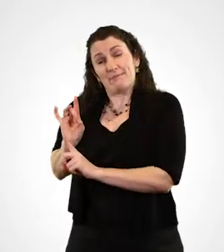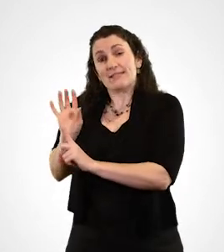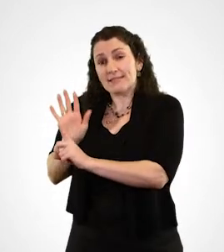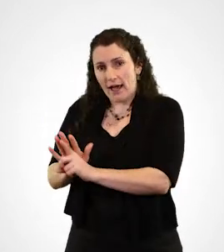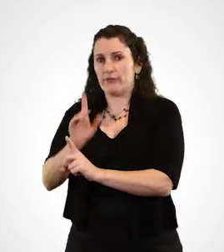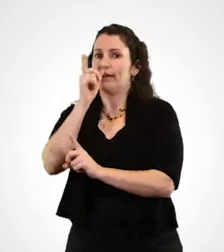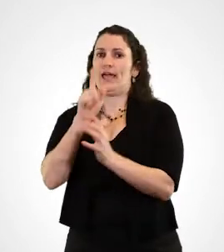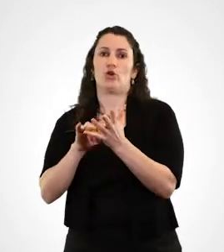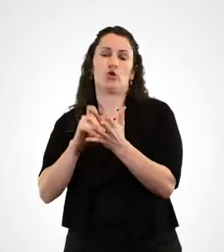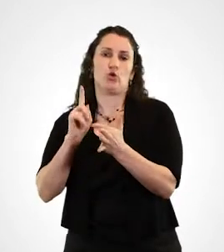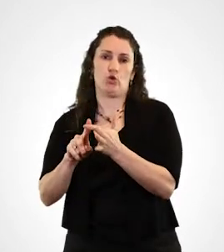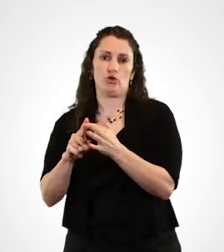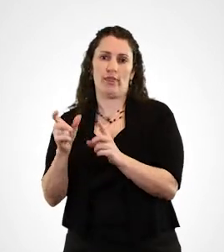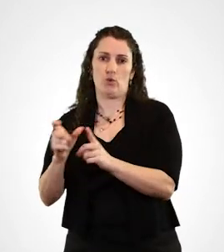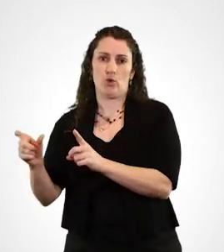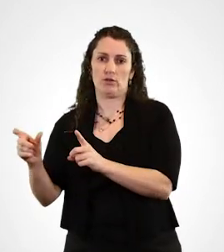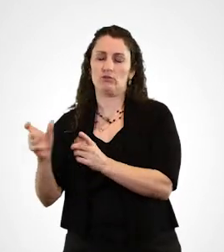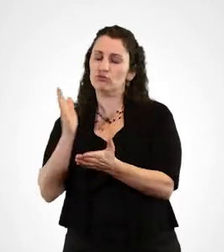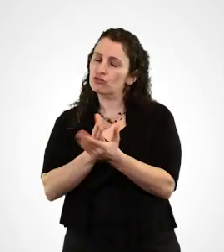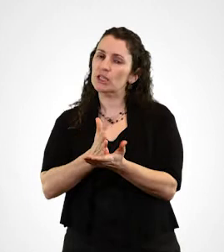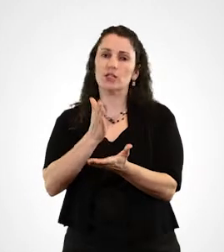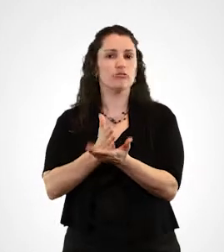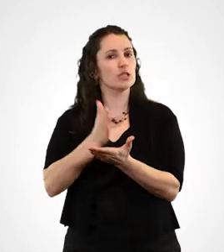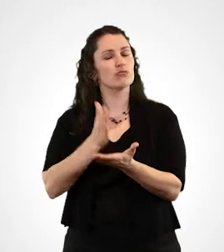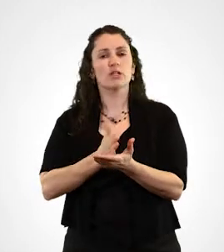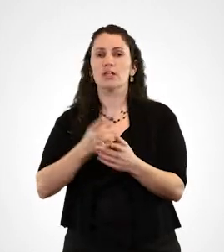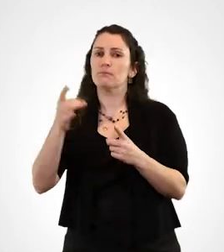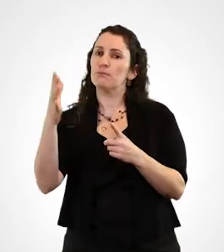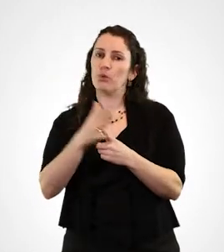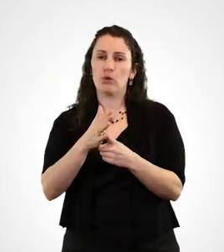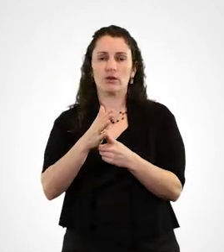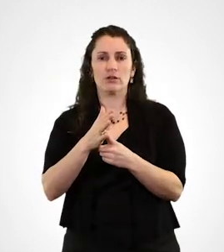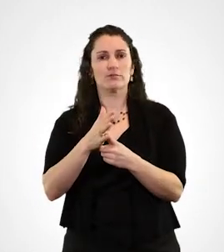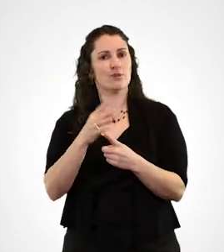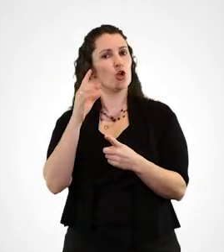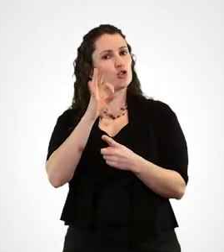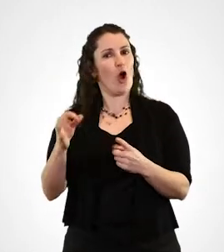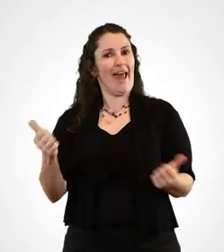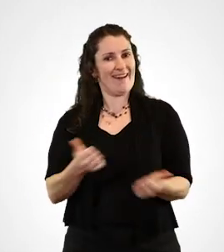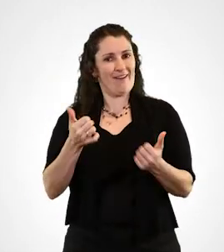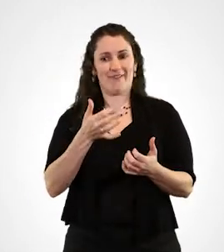words. I cannot emphasize this enough. It is not sufficient